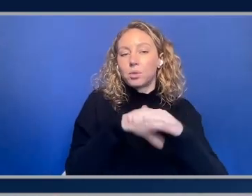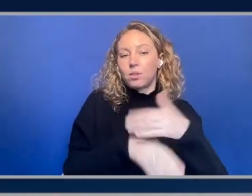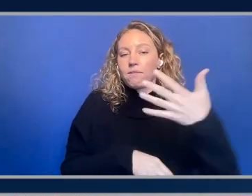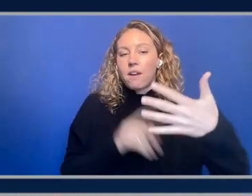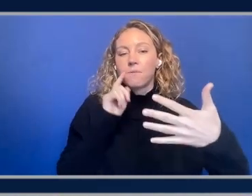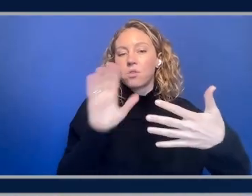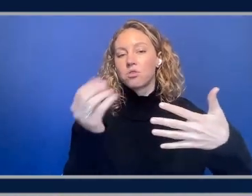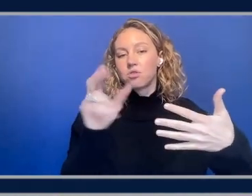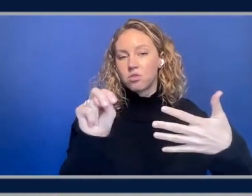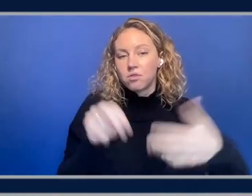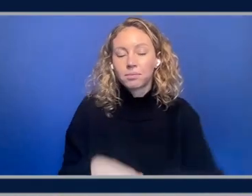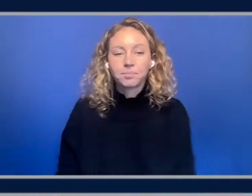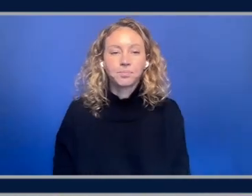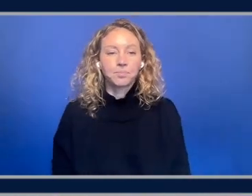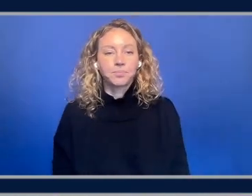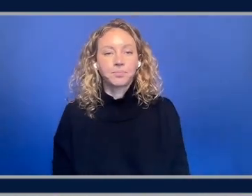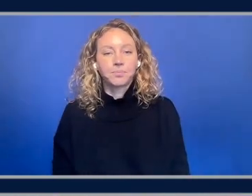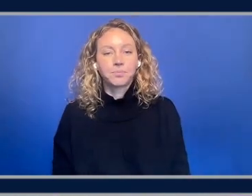the other